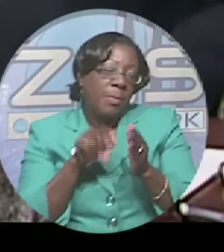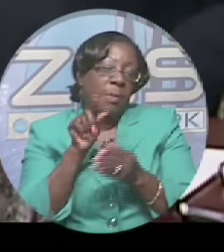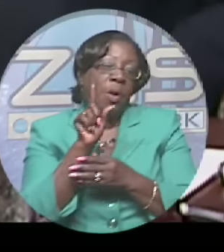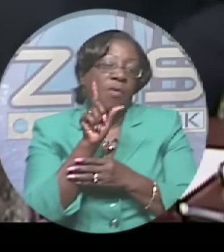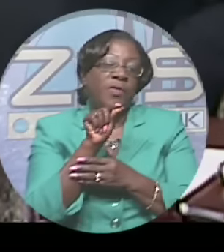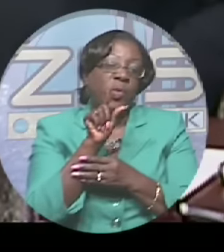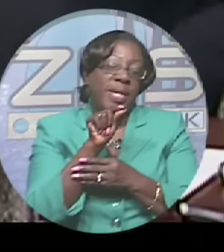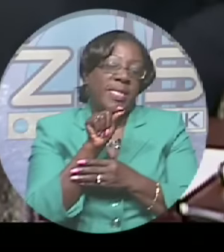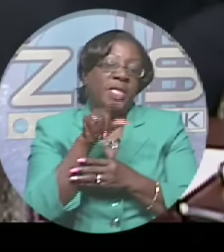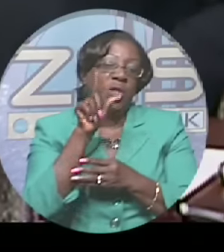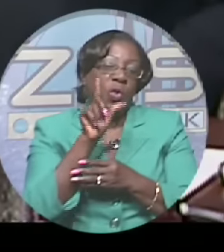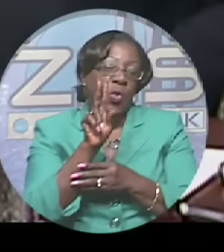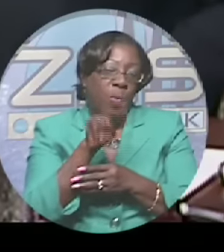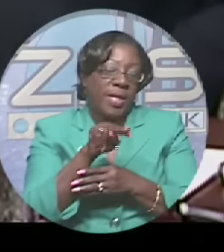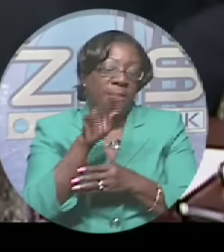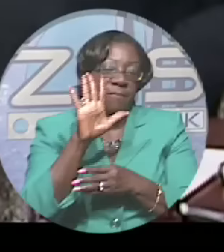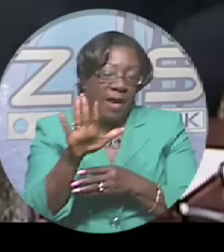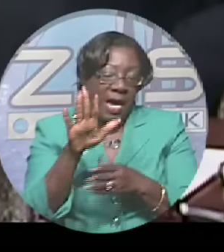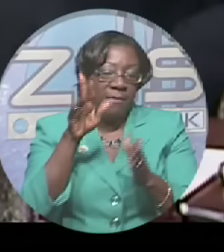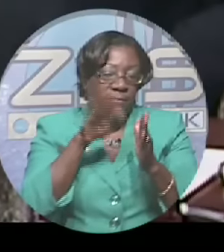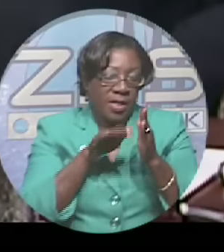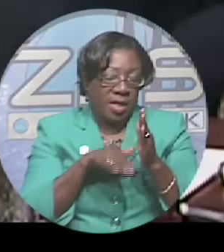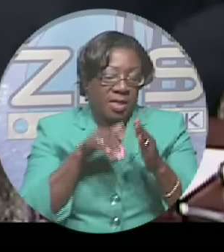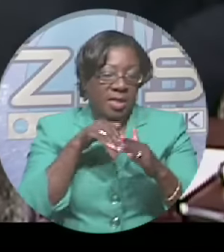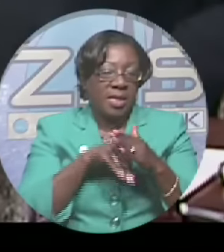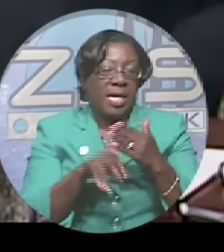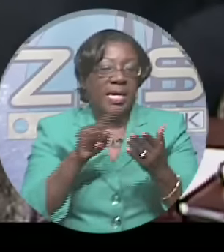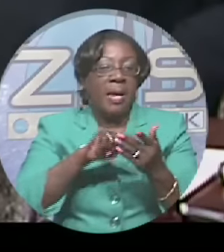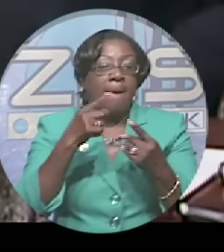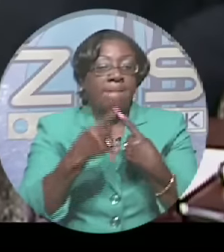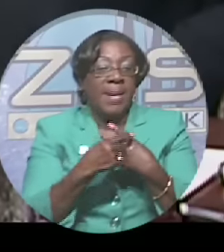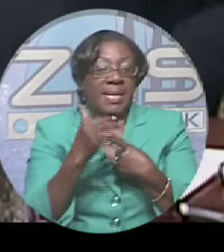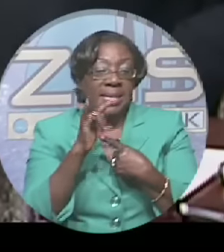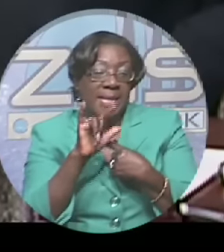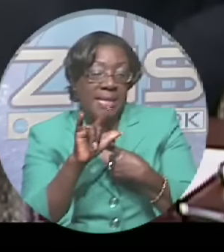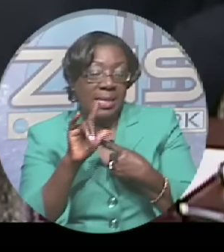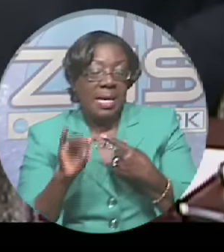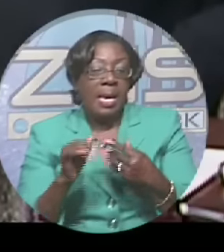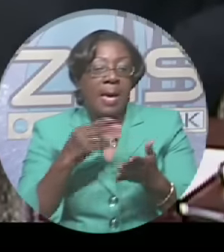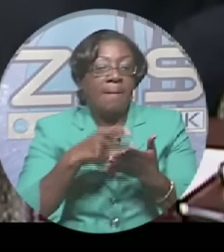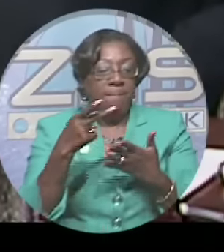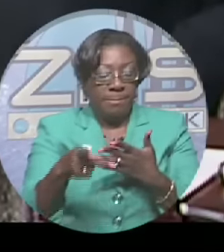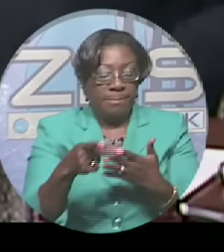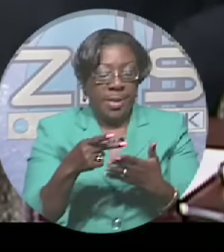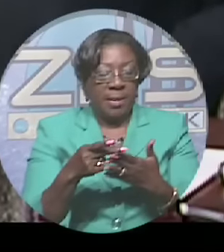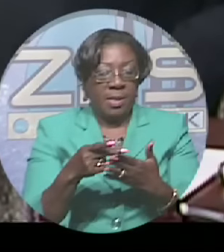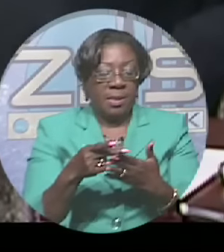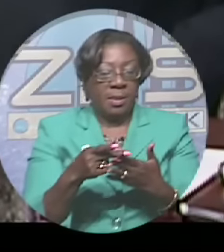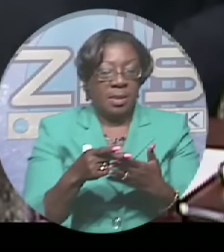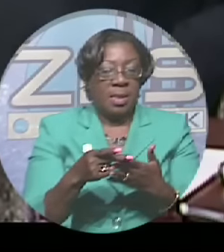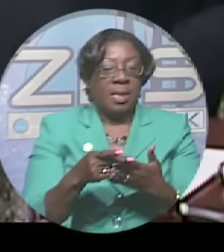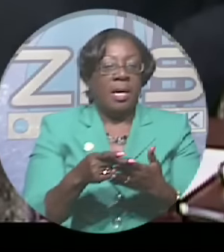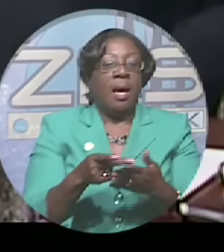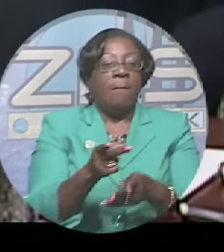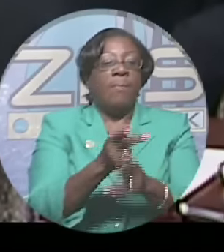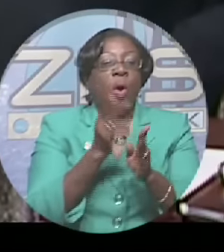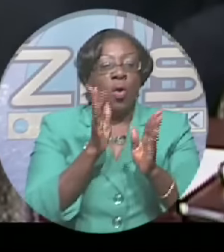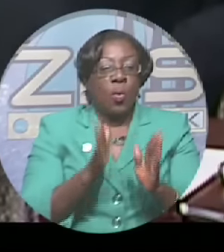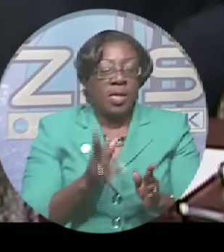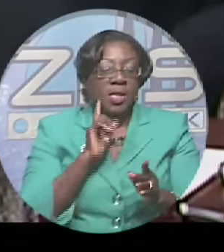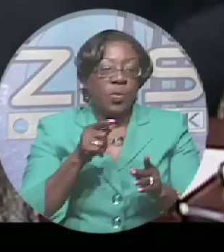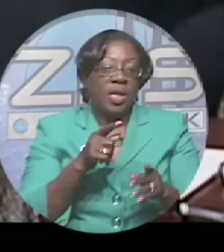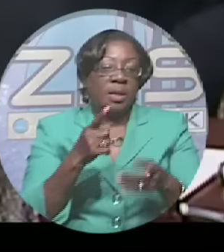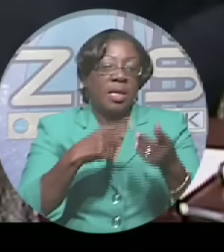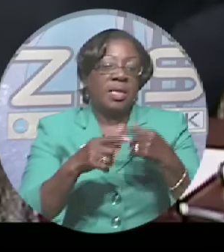25% reduction in monthly payments. For their part, borrowers will be required to attend